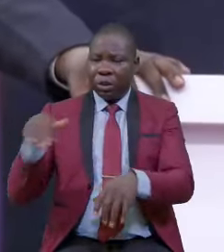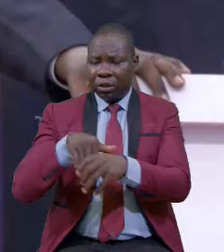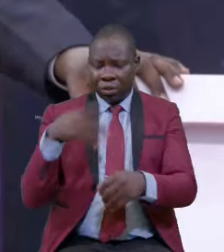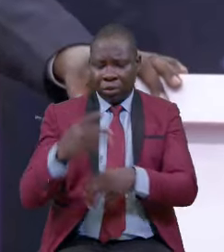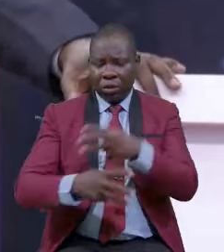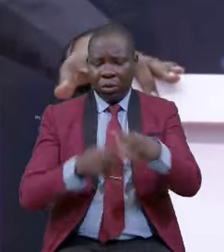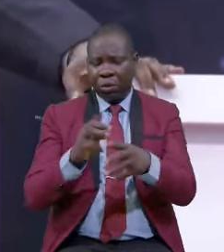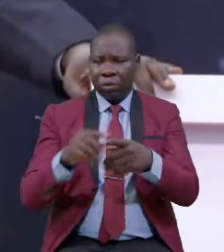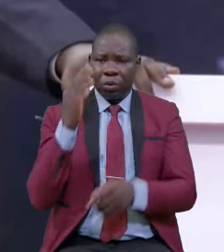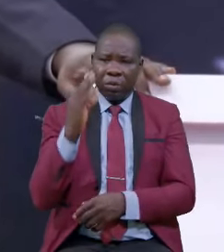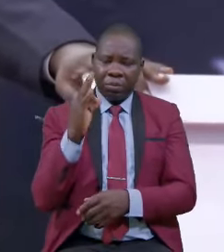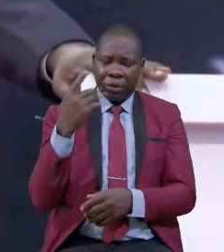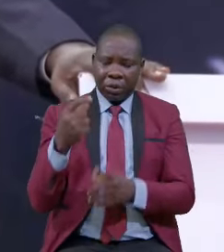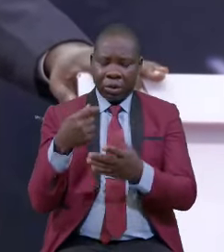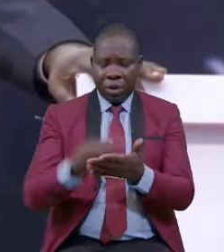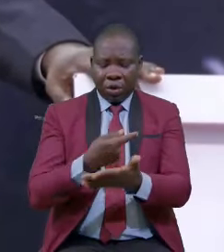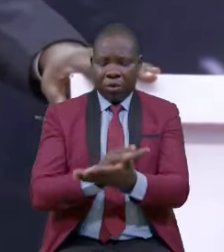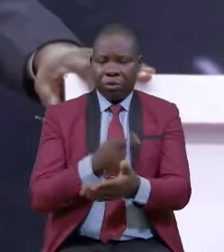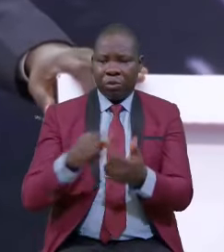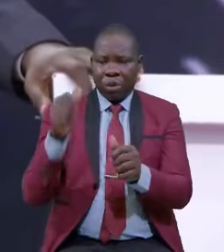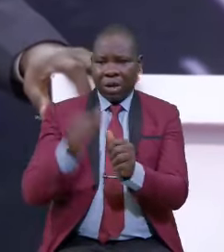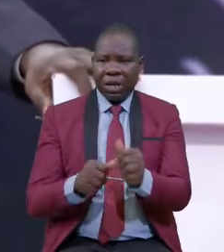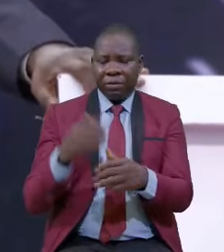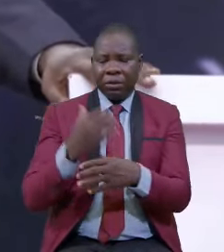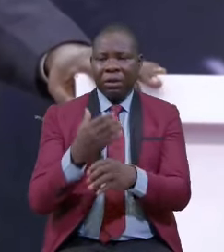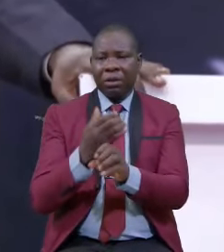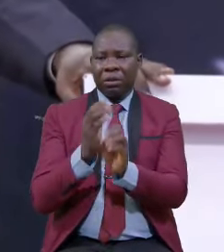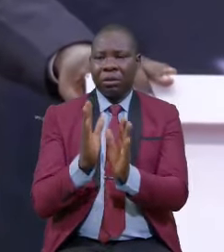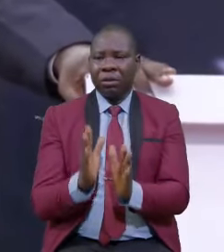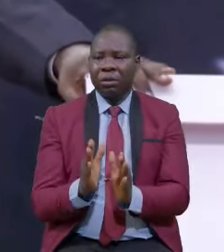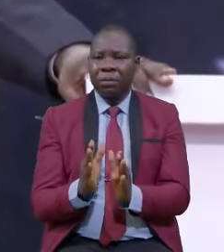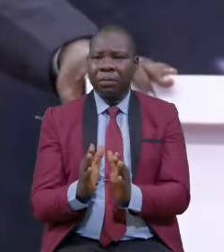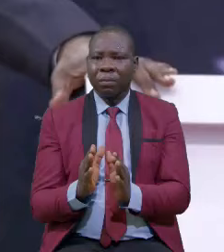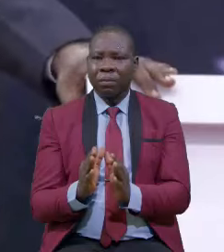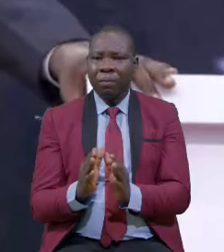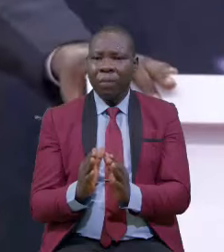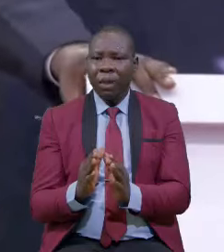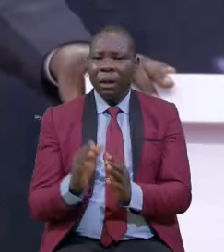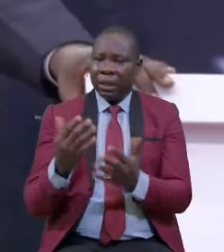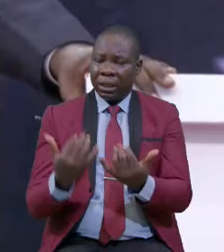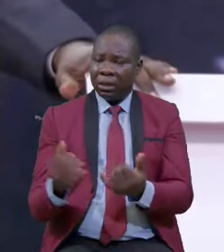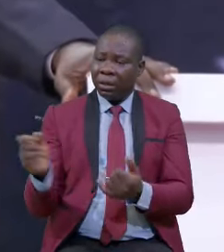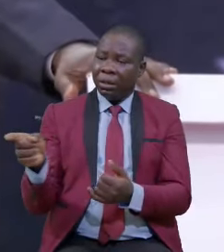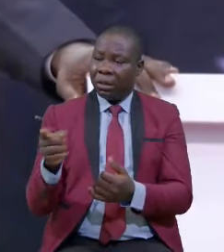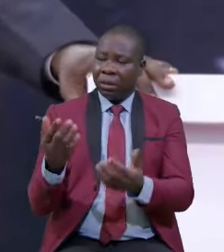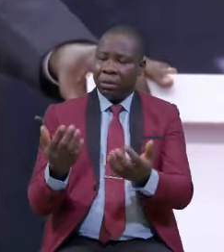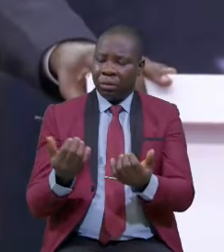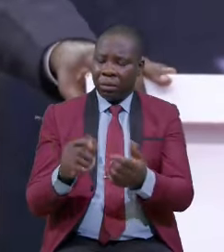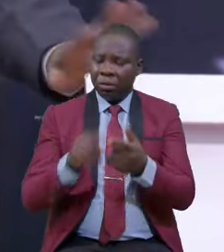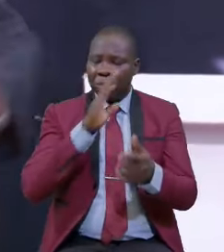he wants to be a friend of his people and give them the gospel now. And he